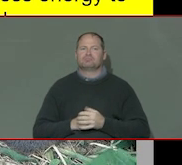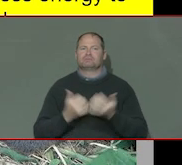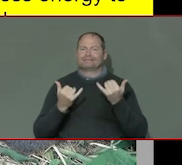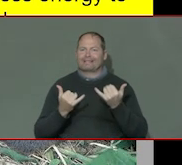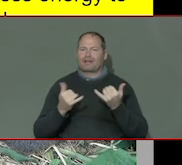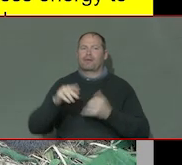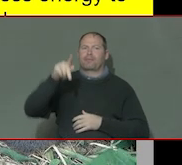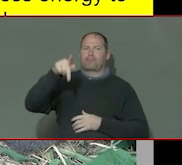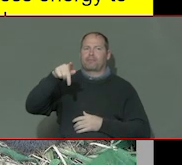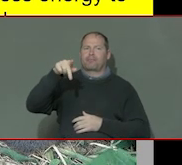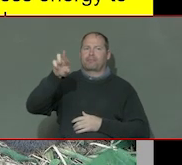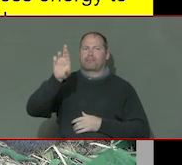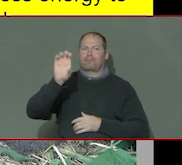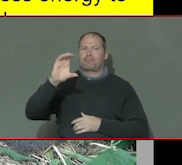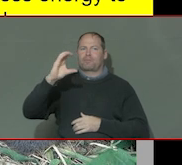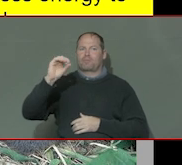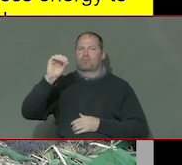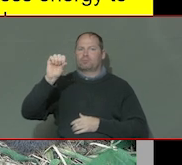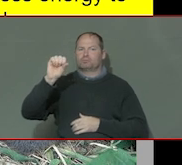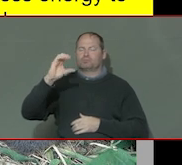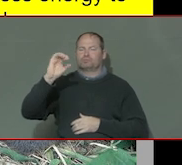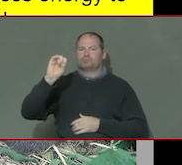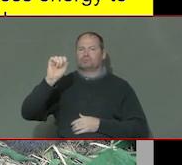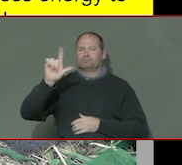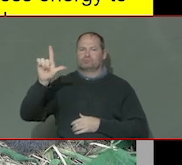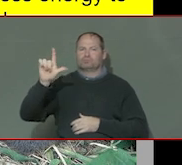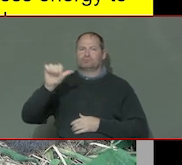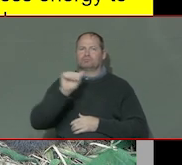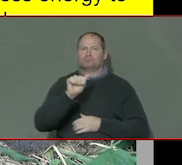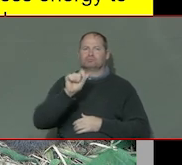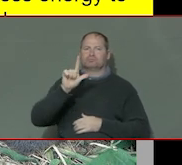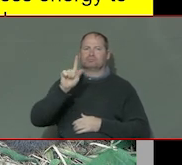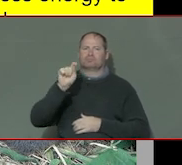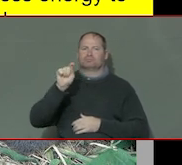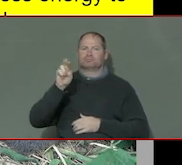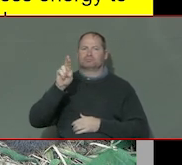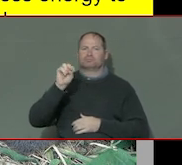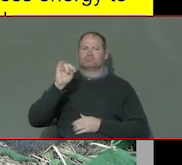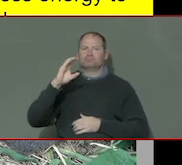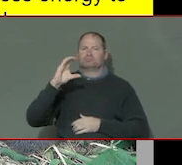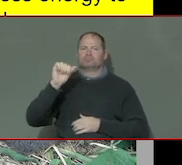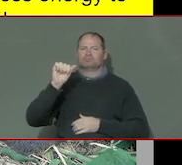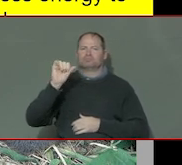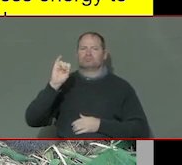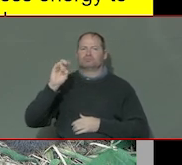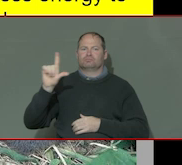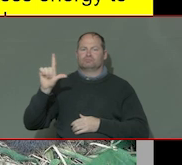and altricial, I just want to state one thing. You can't say they are